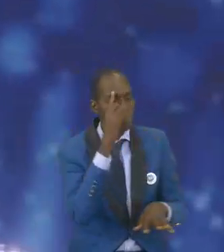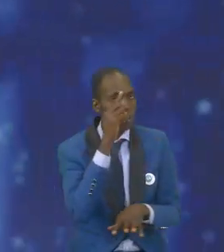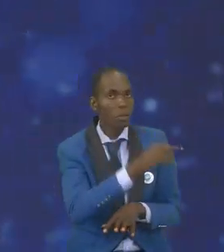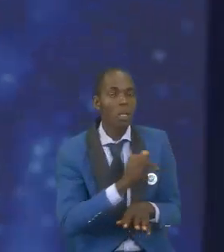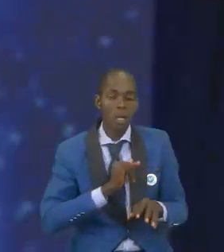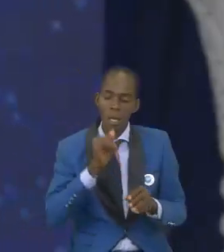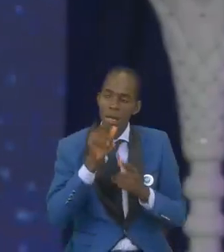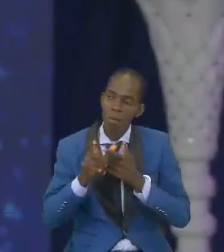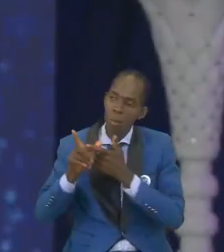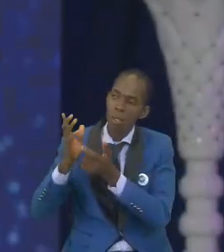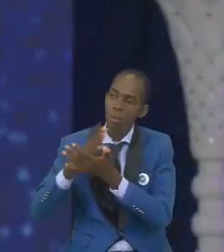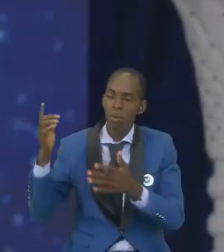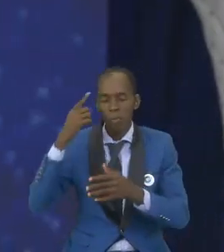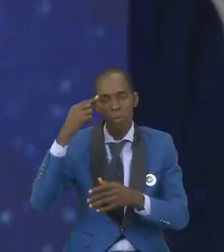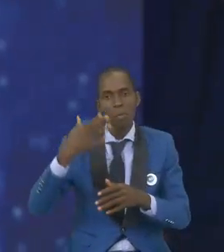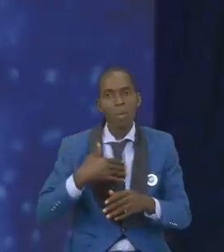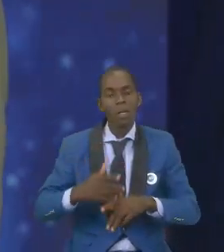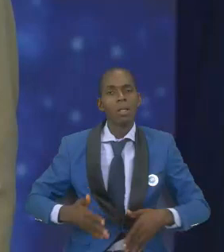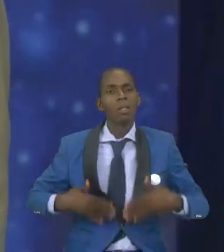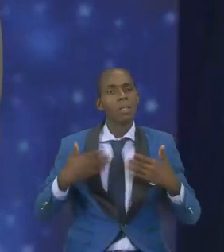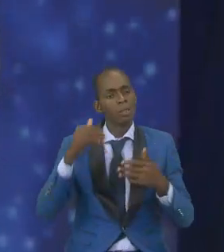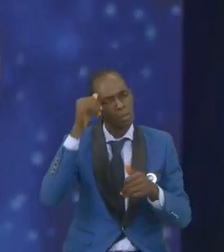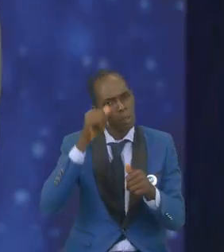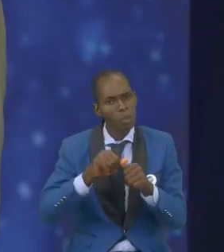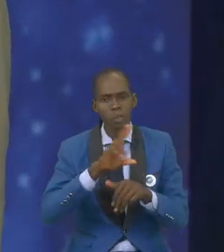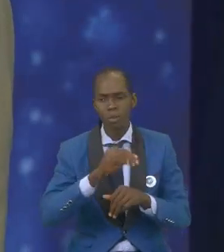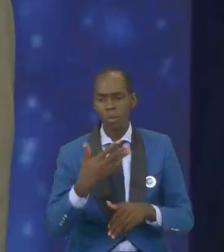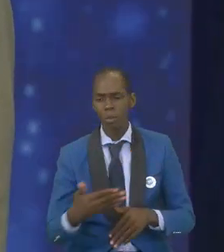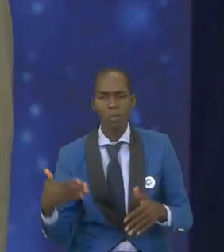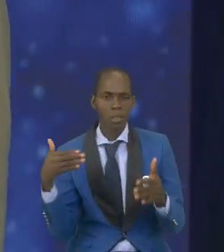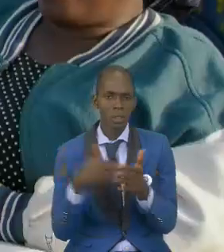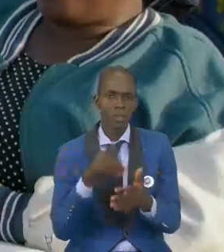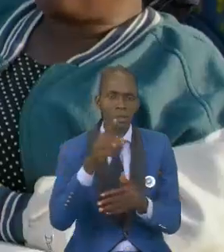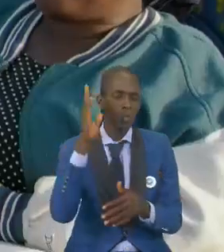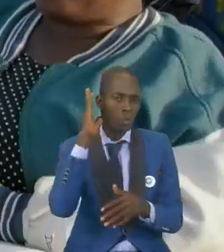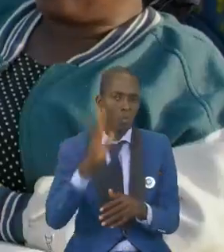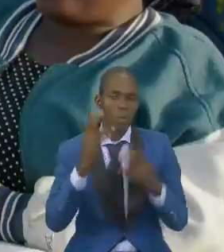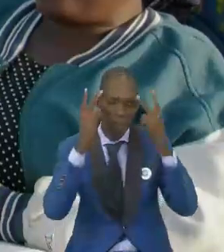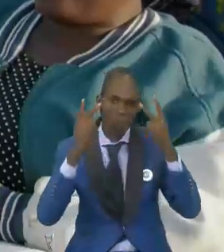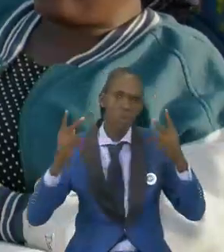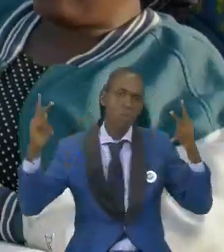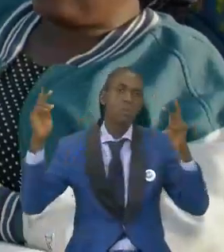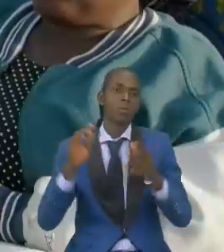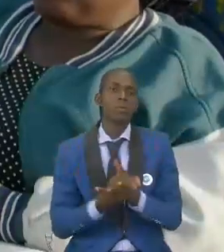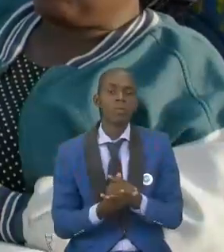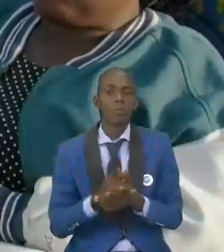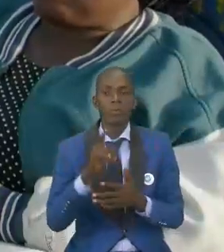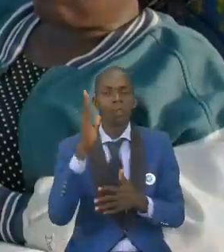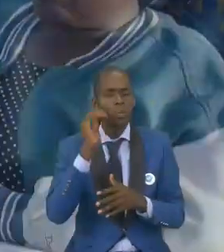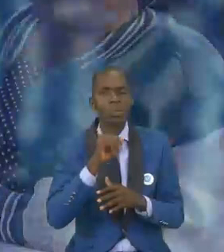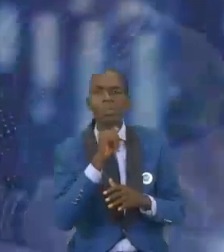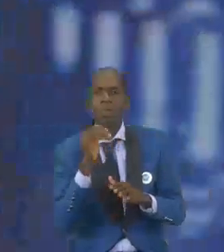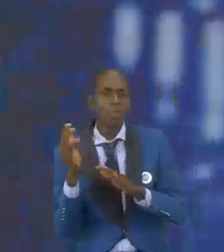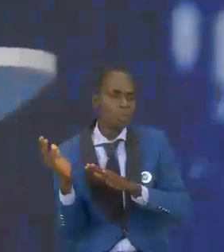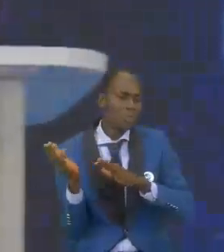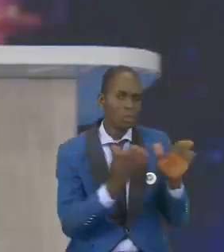life. Where are you running to? No weapon that is formed against thee shall prosper. You'll not leave your farm for